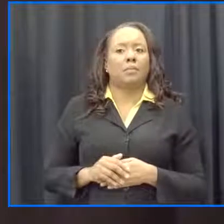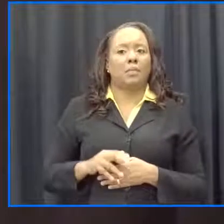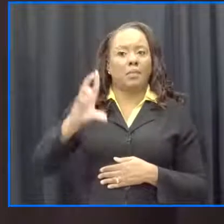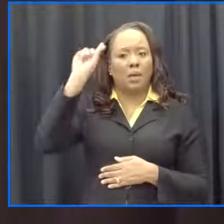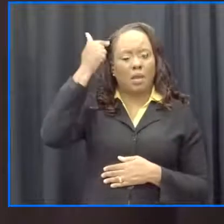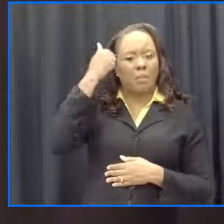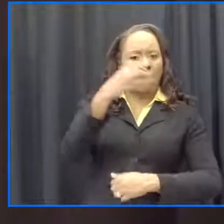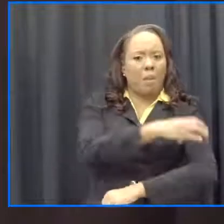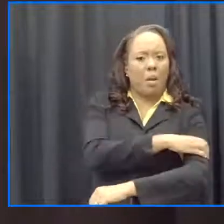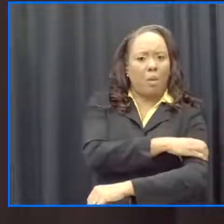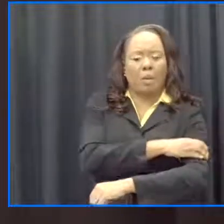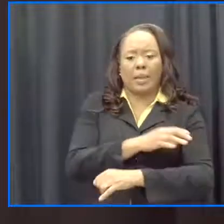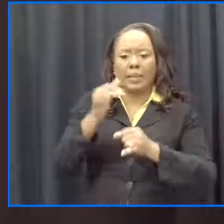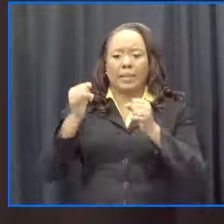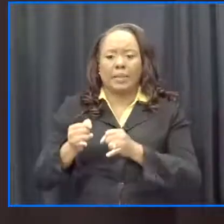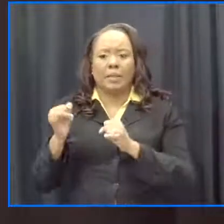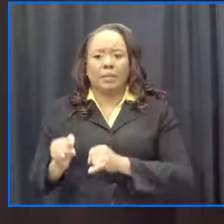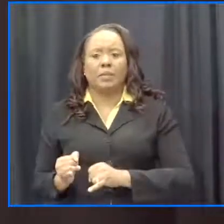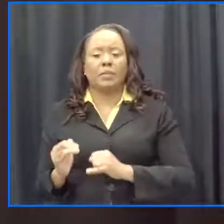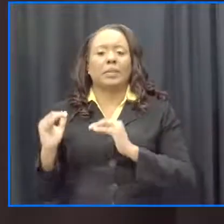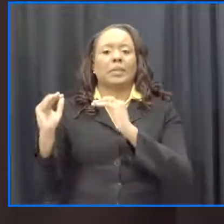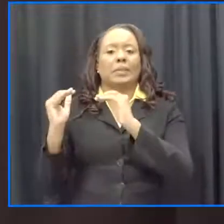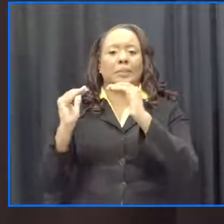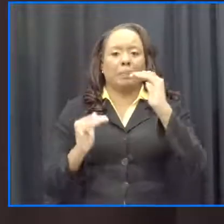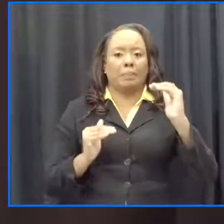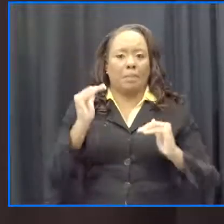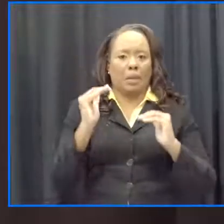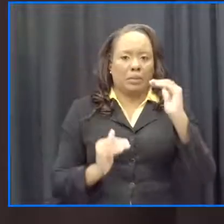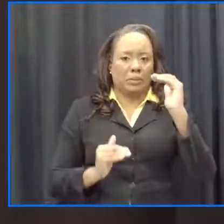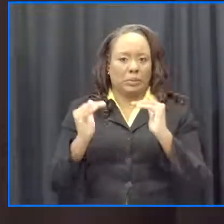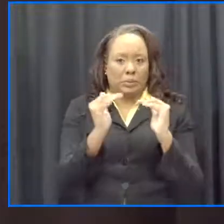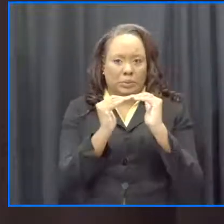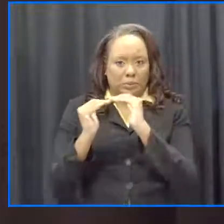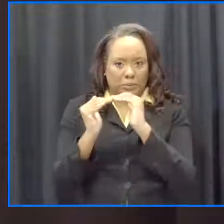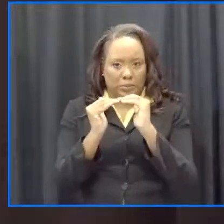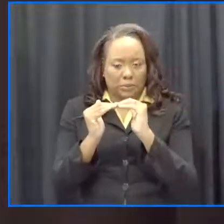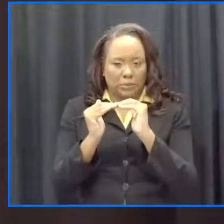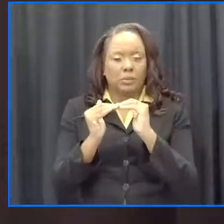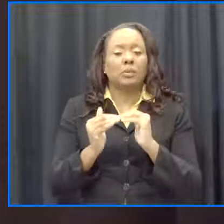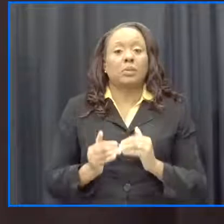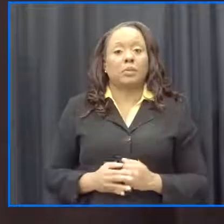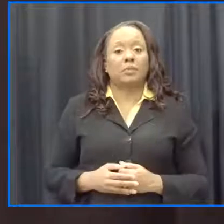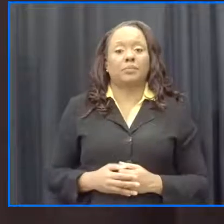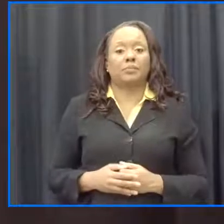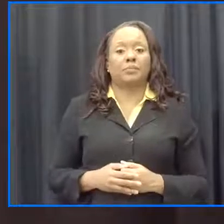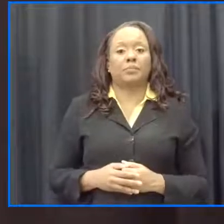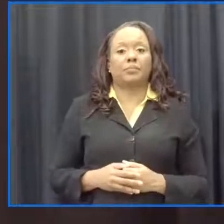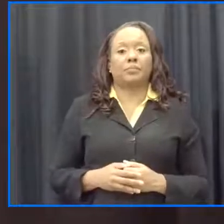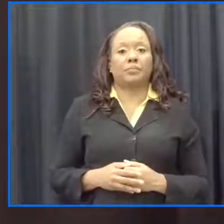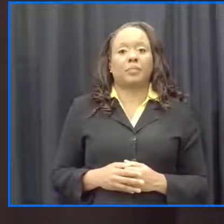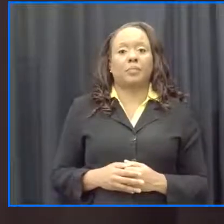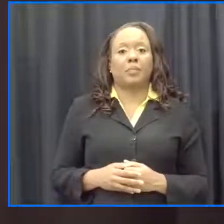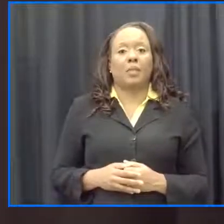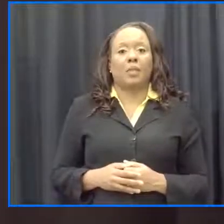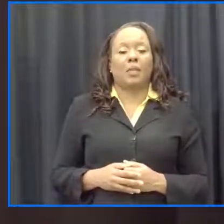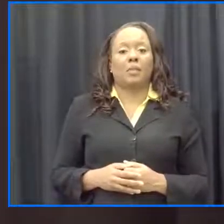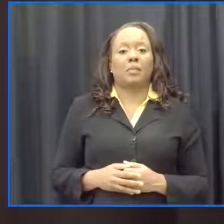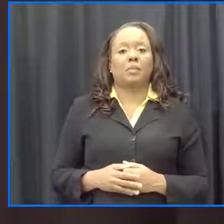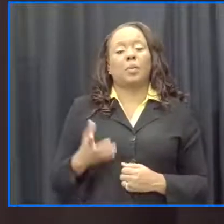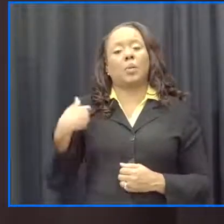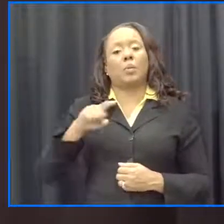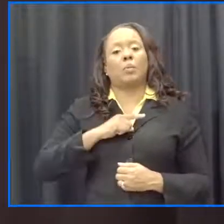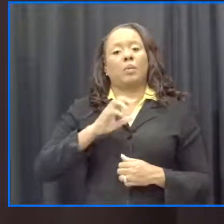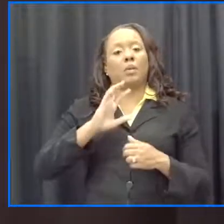government's power in relation to individuals and institutions. And it is therefore the standard against which all